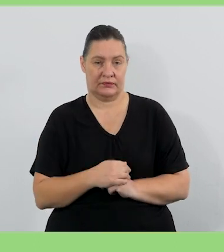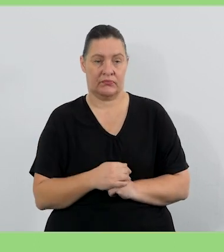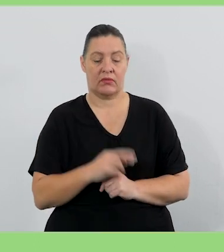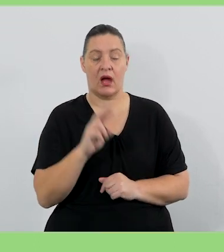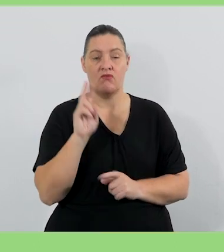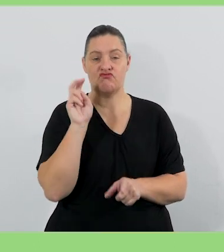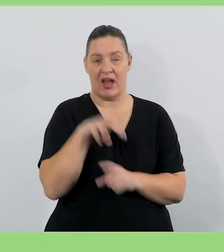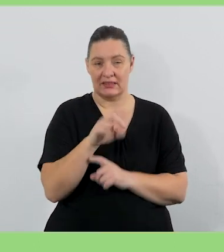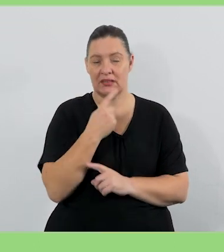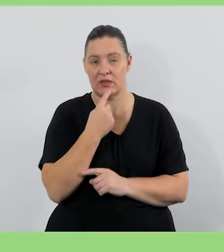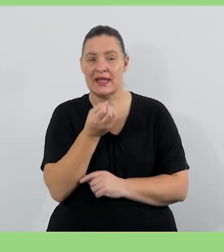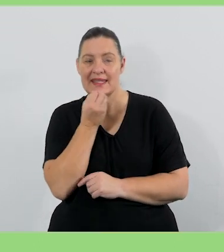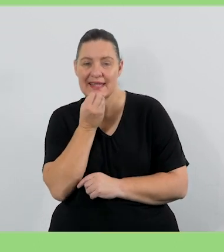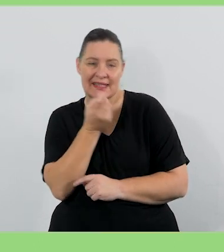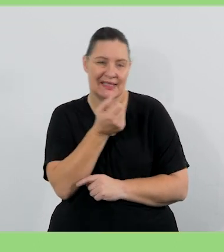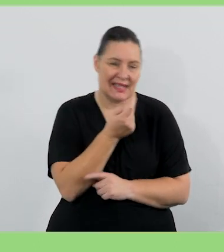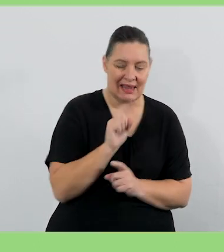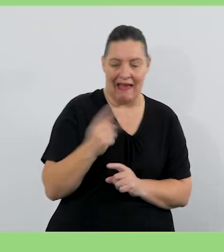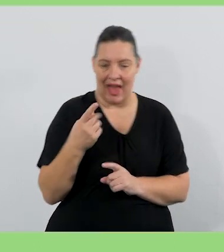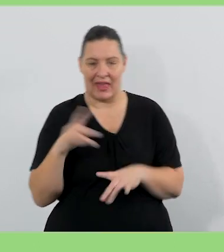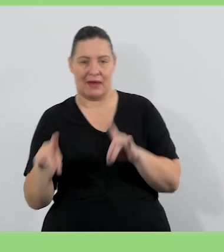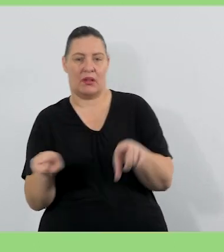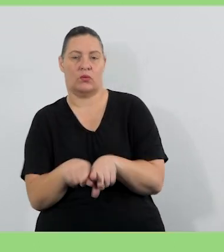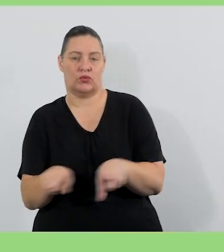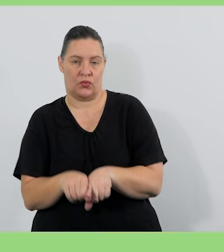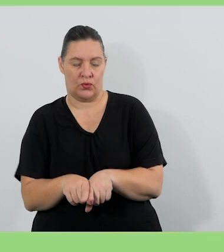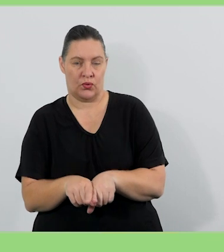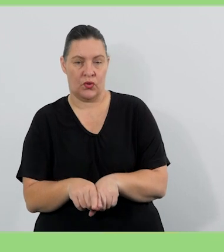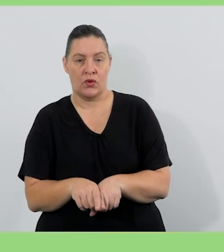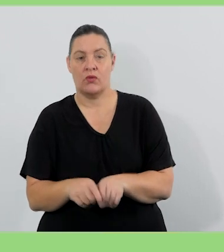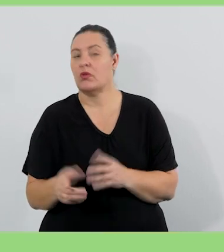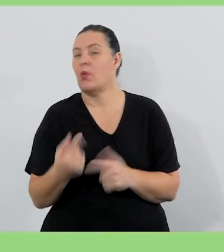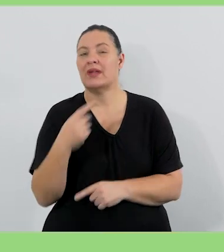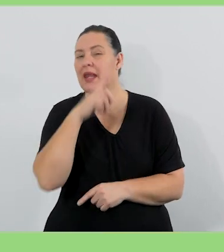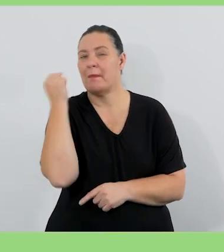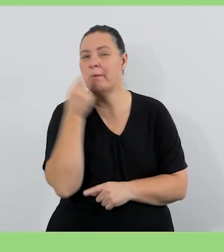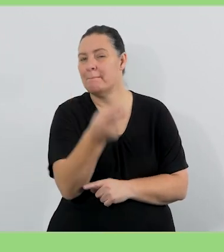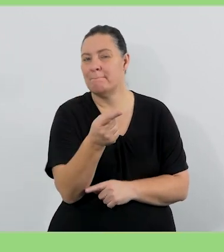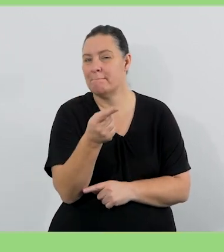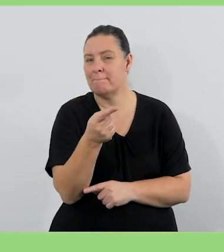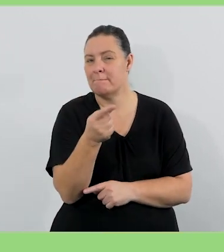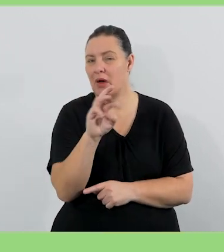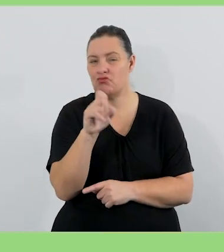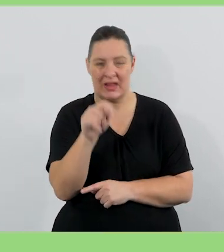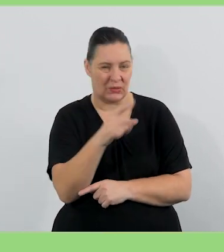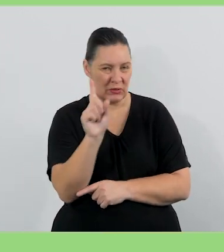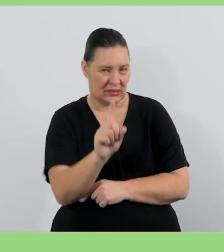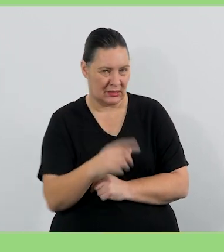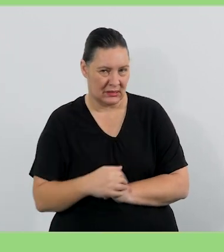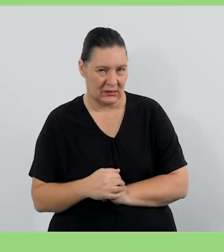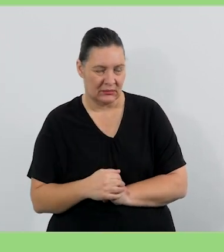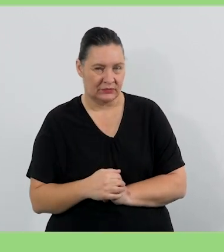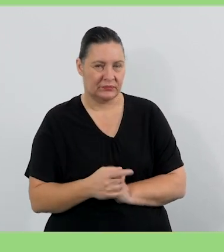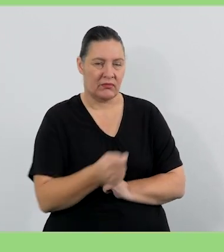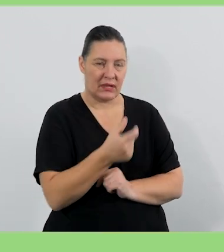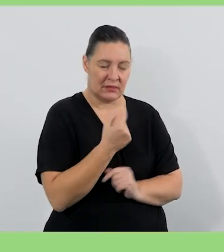says, the rat also eats seeds and other animals. Therefore, what do we call the rat? So the rat